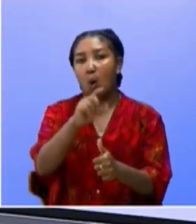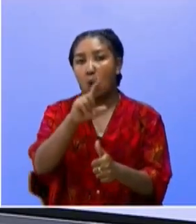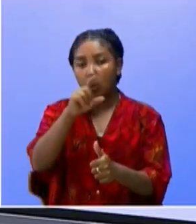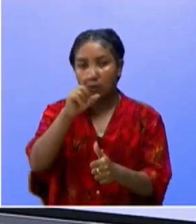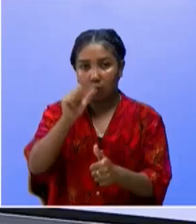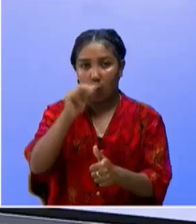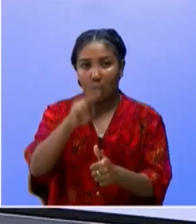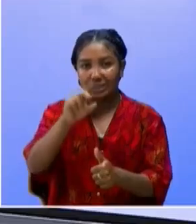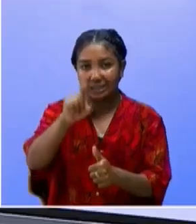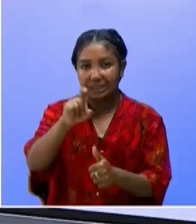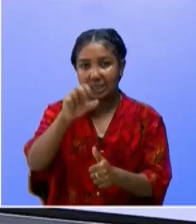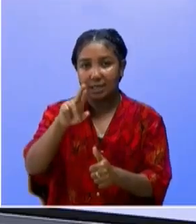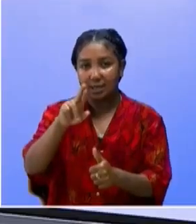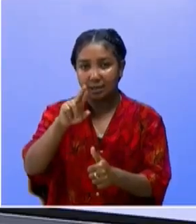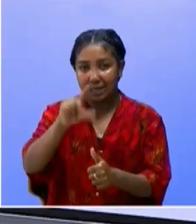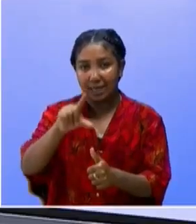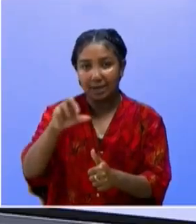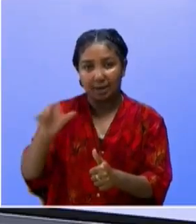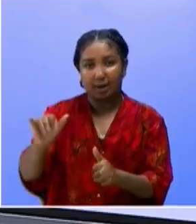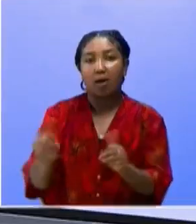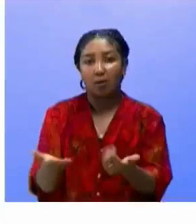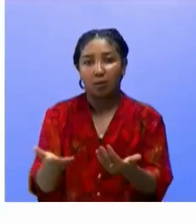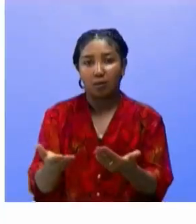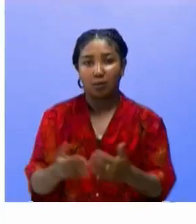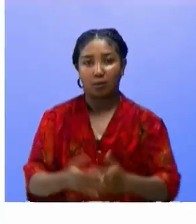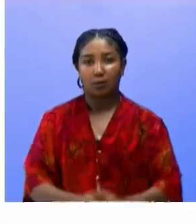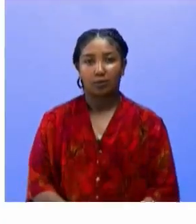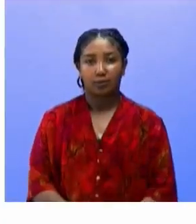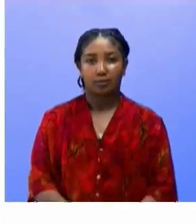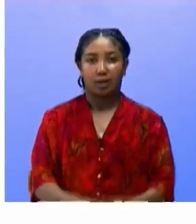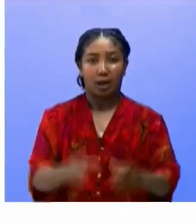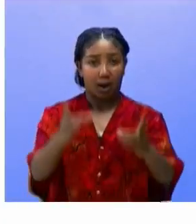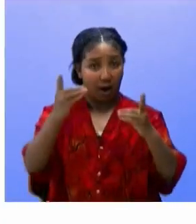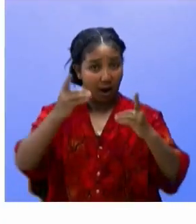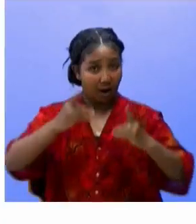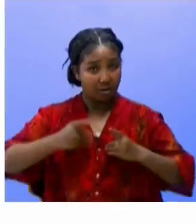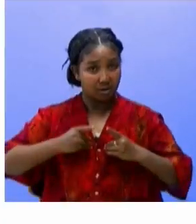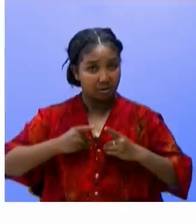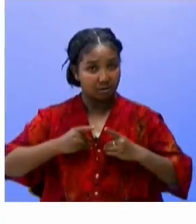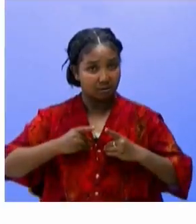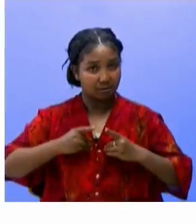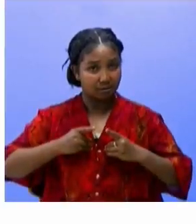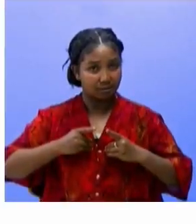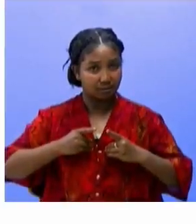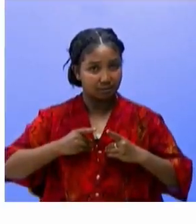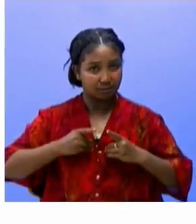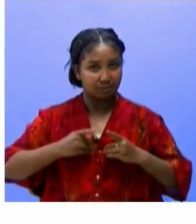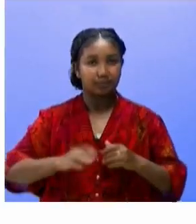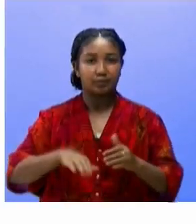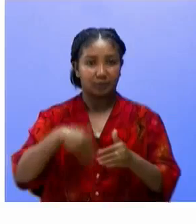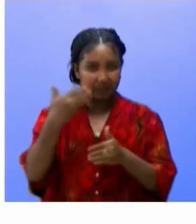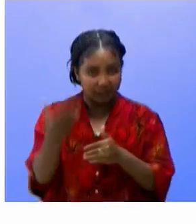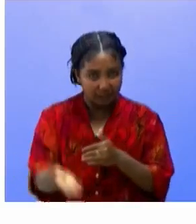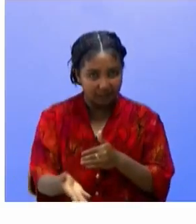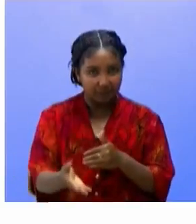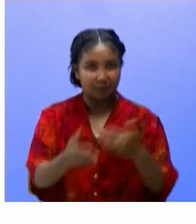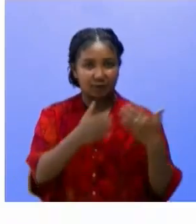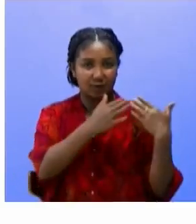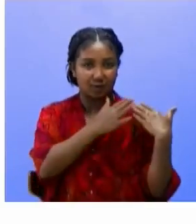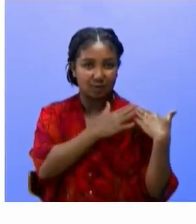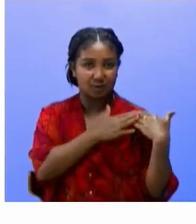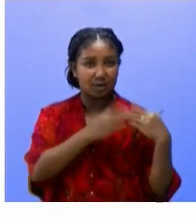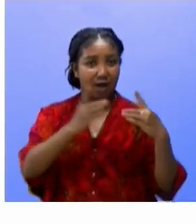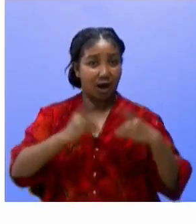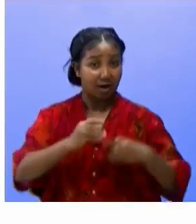Yes? How do we do that? Look, had, all right? Then the subject,